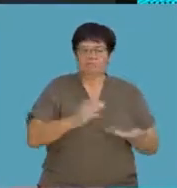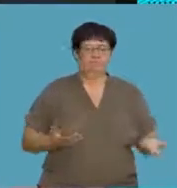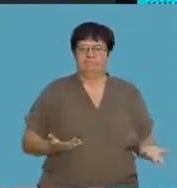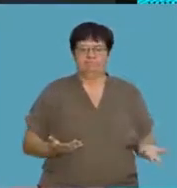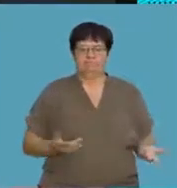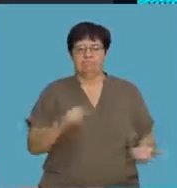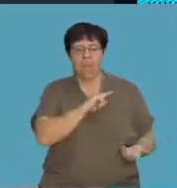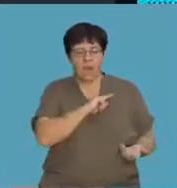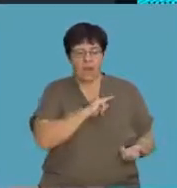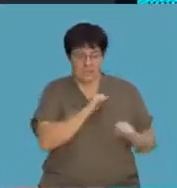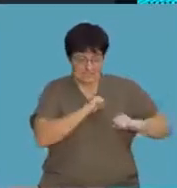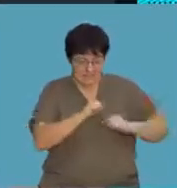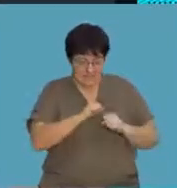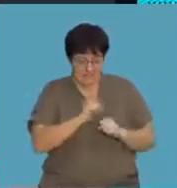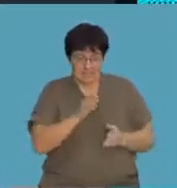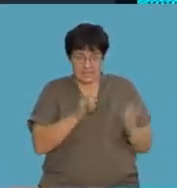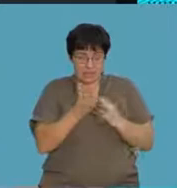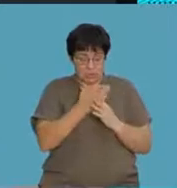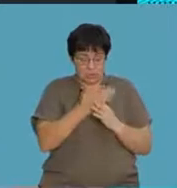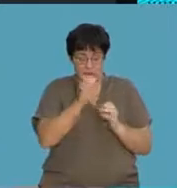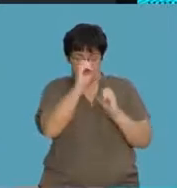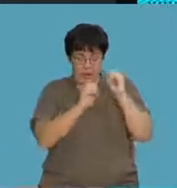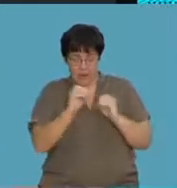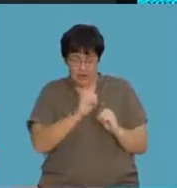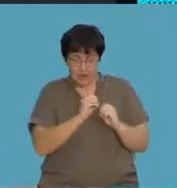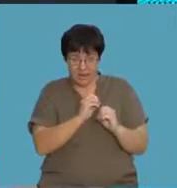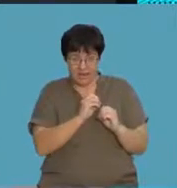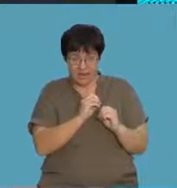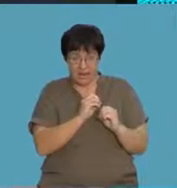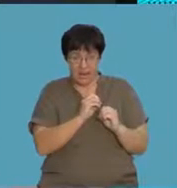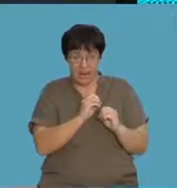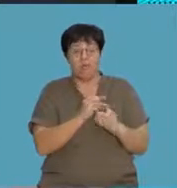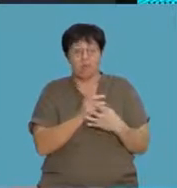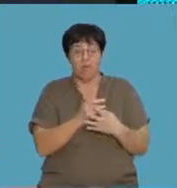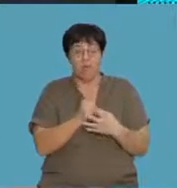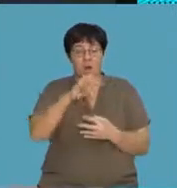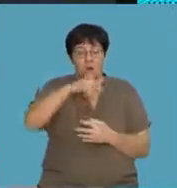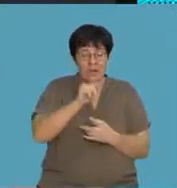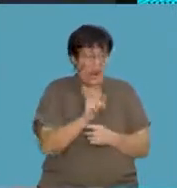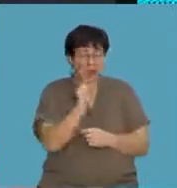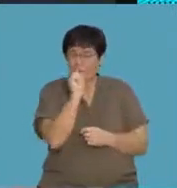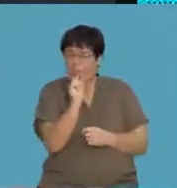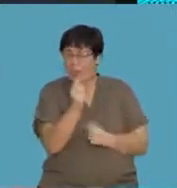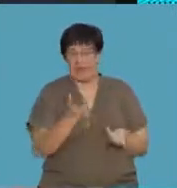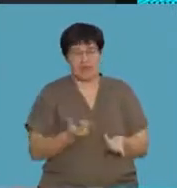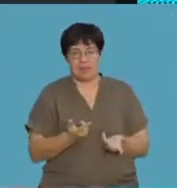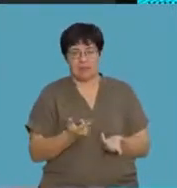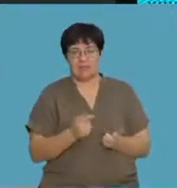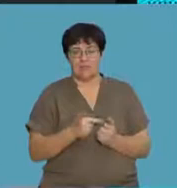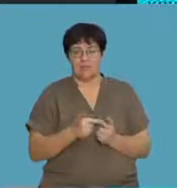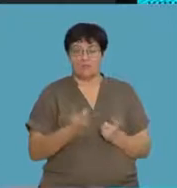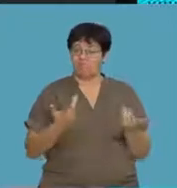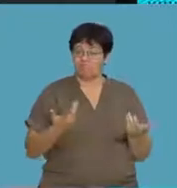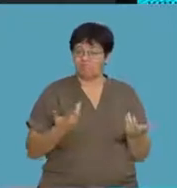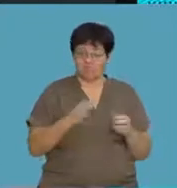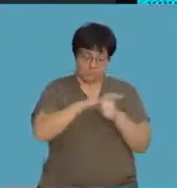Why? Because the spaces that exist between the particles of any liquid substances are so small such that, the difference in